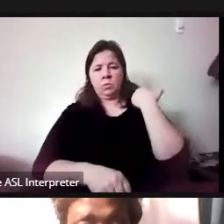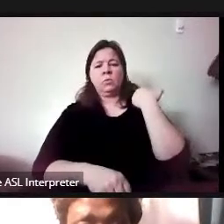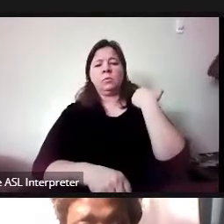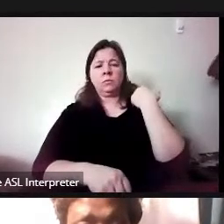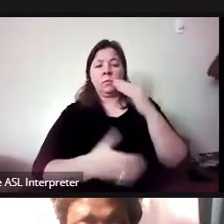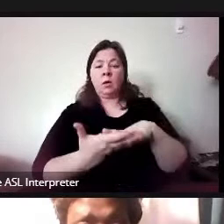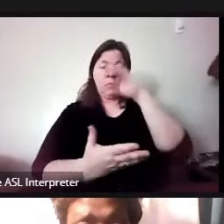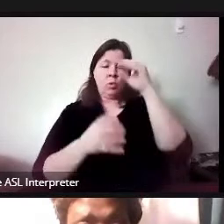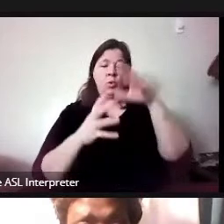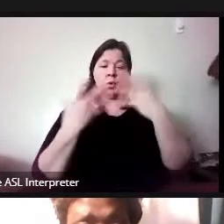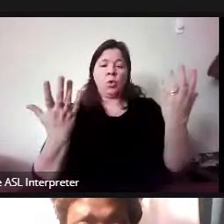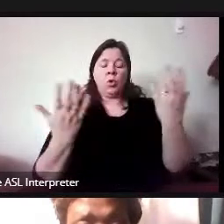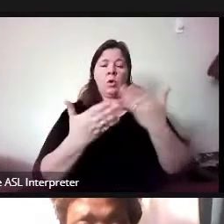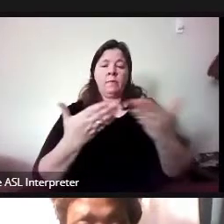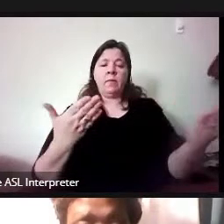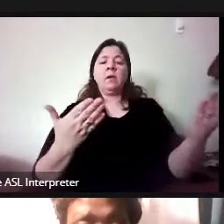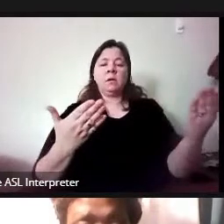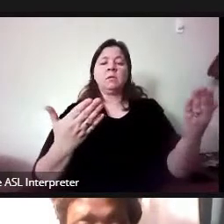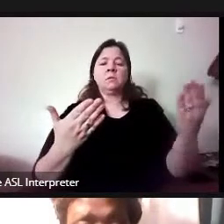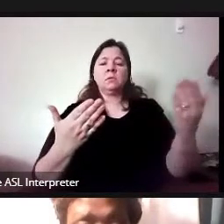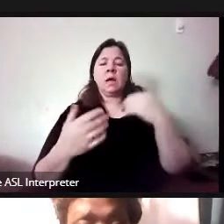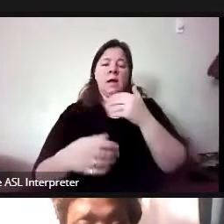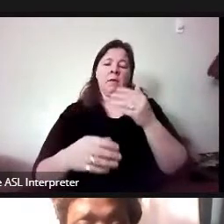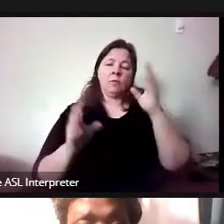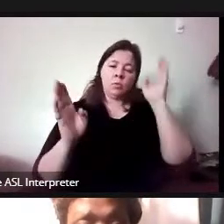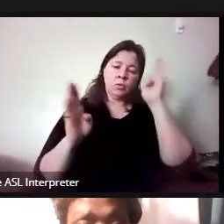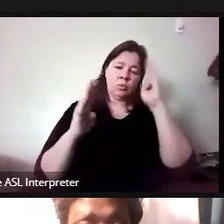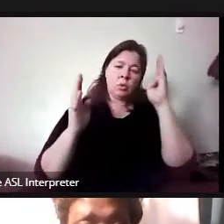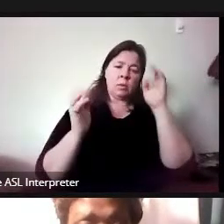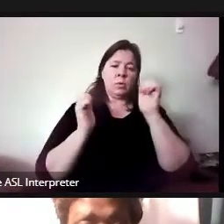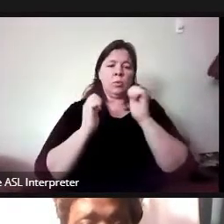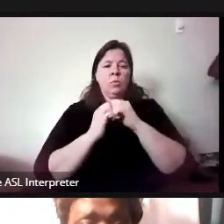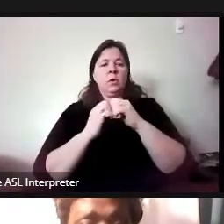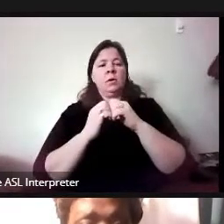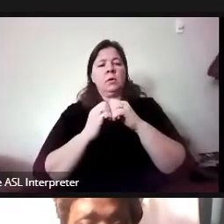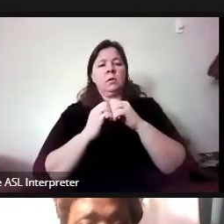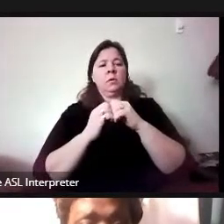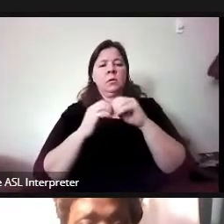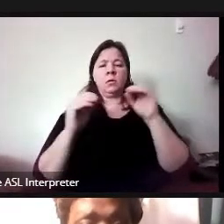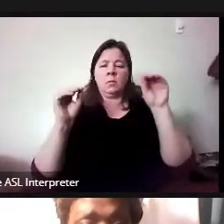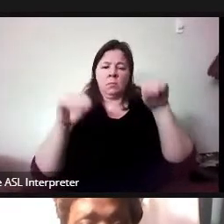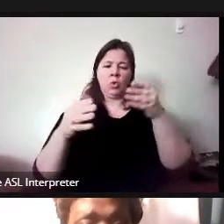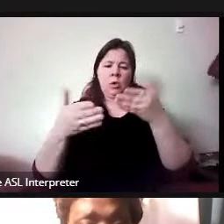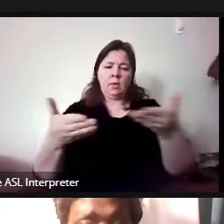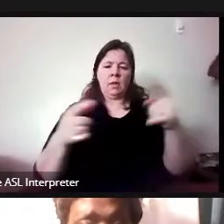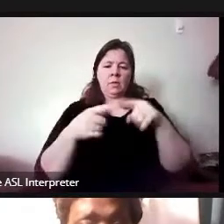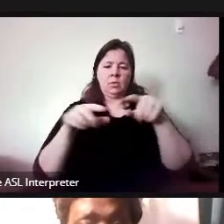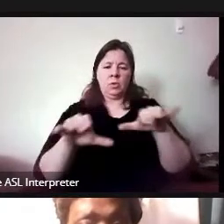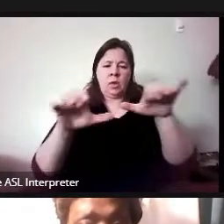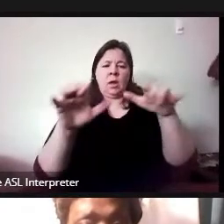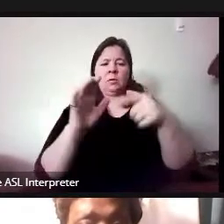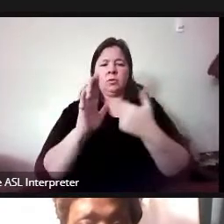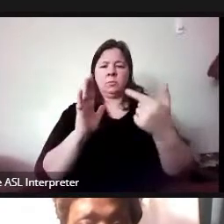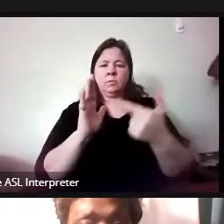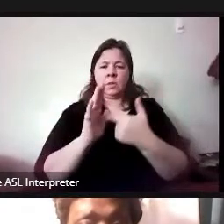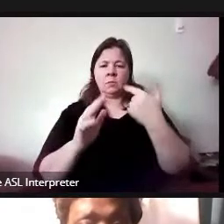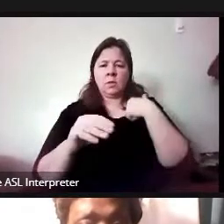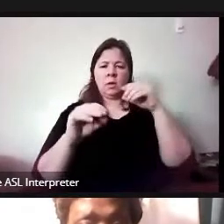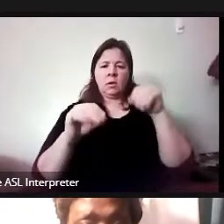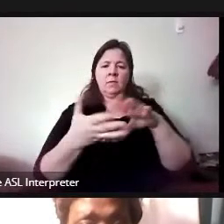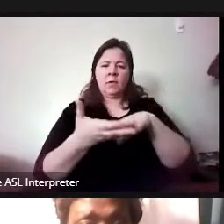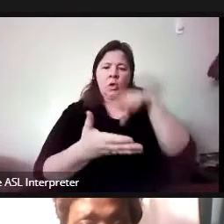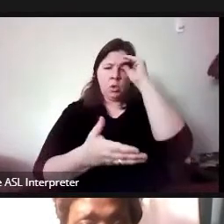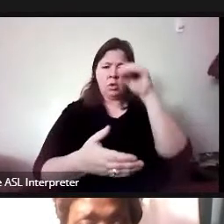Learned a lot of things over the years. Had a little trouble with putting things into action sometimes. You know, I got into